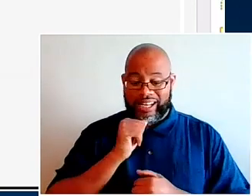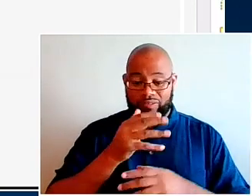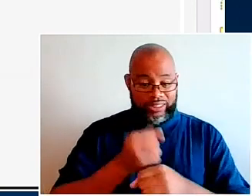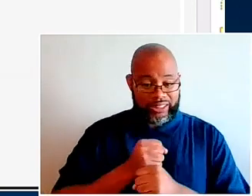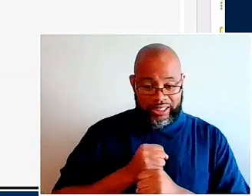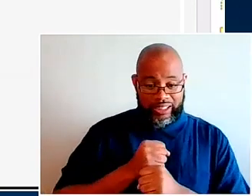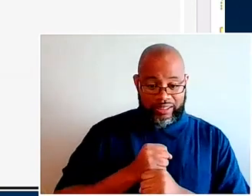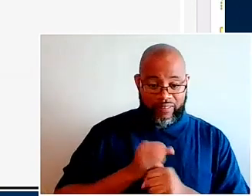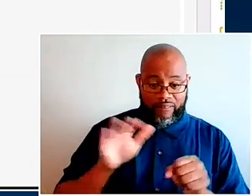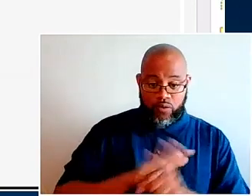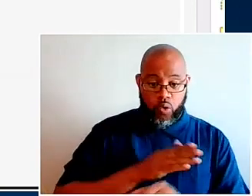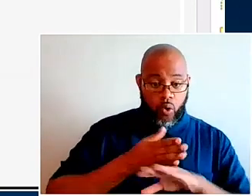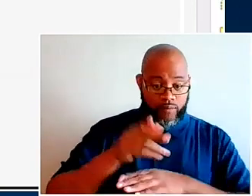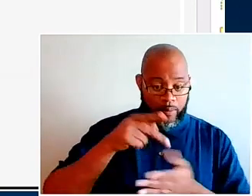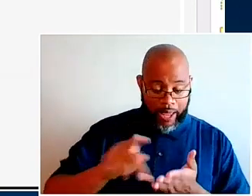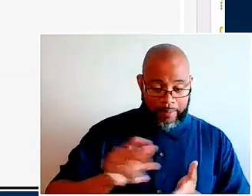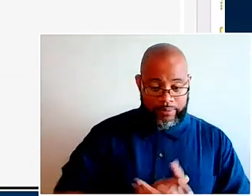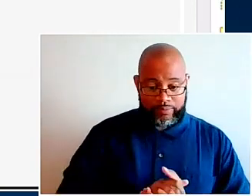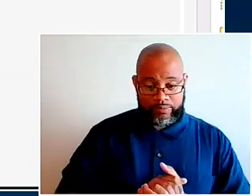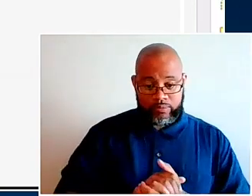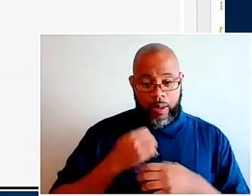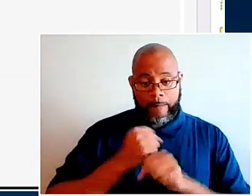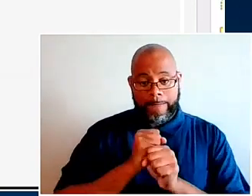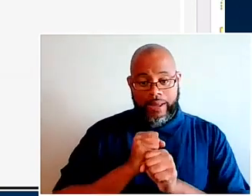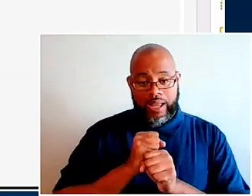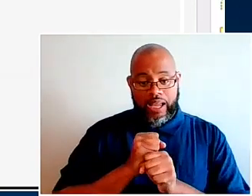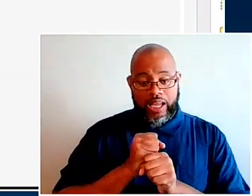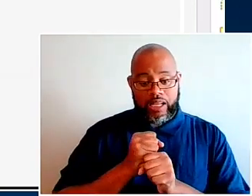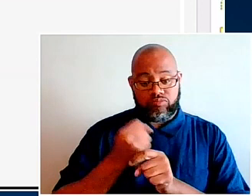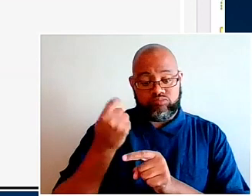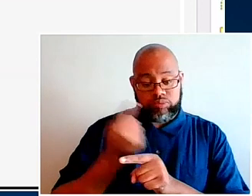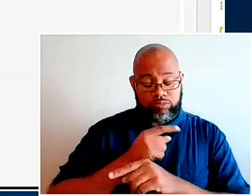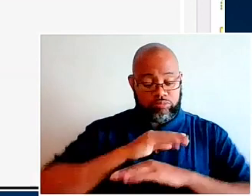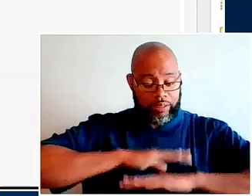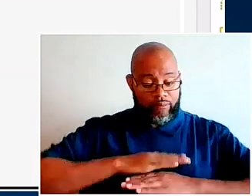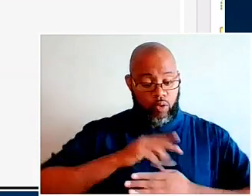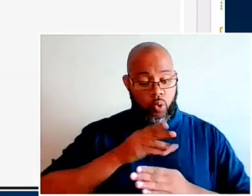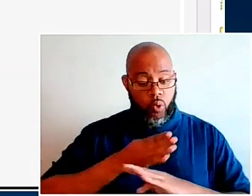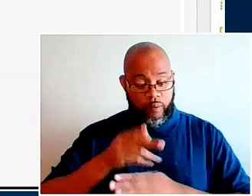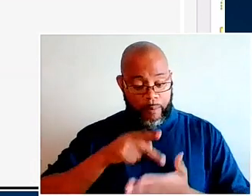full overpayment or made satisfactory repayment arrangements, the